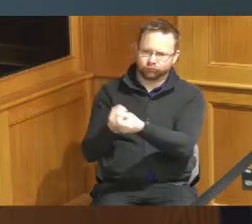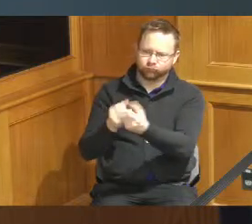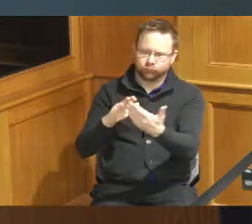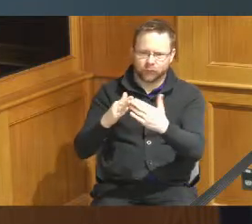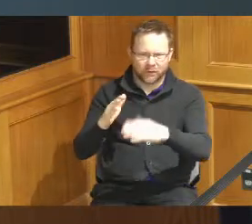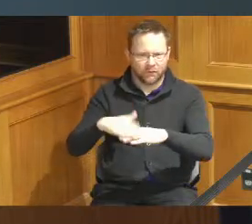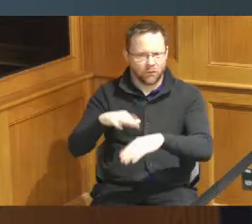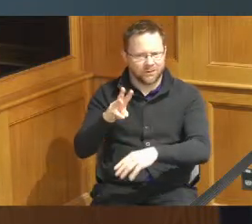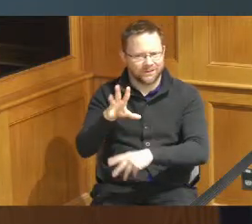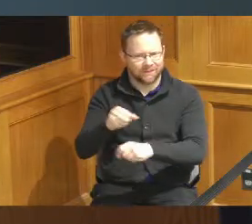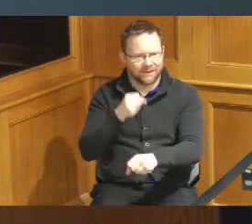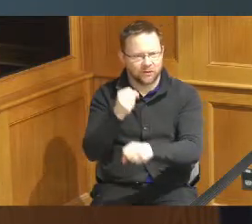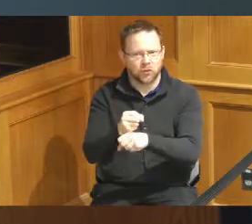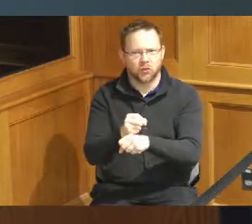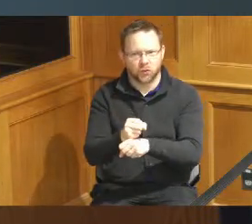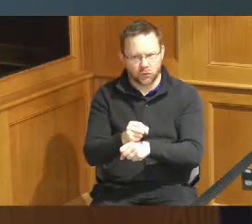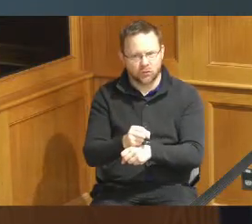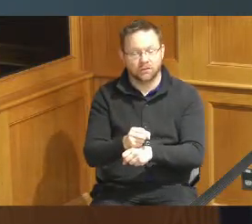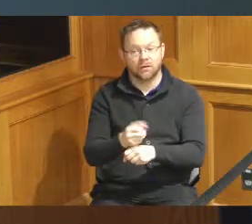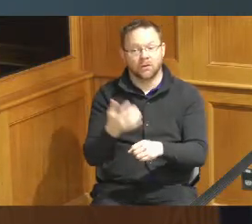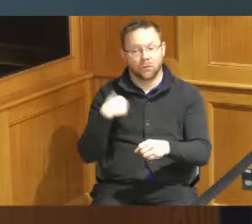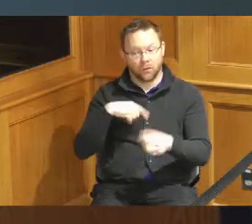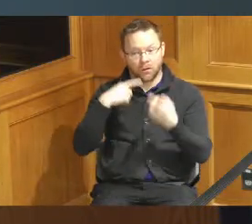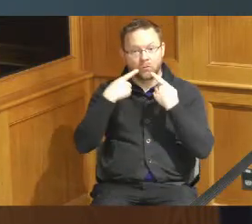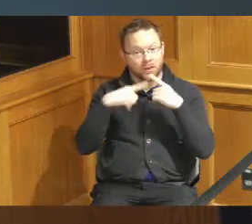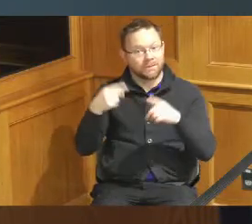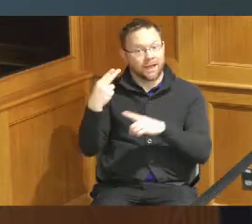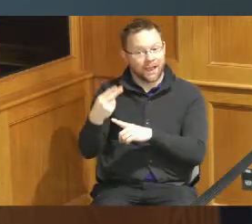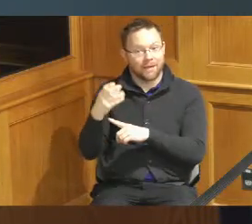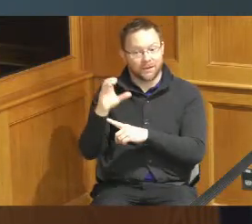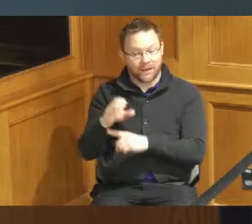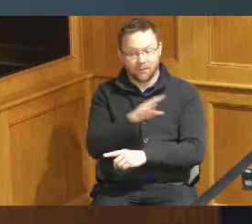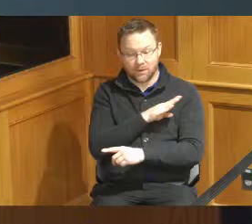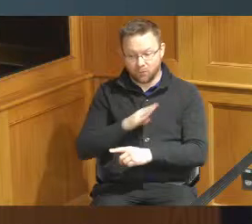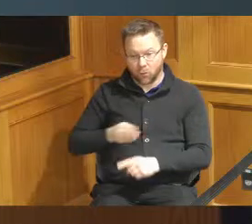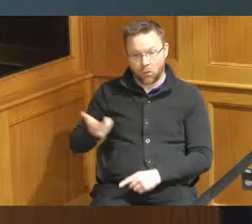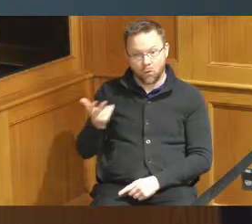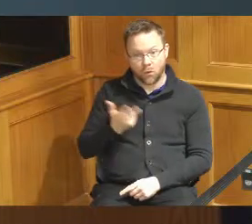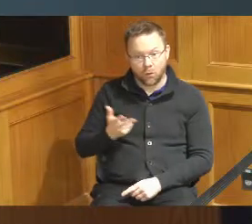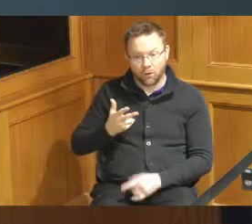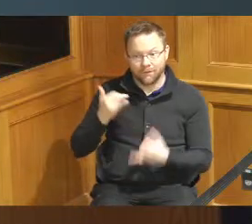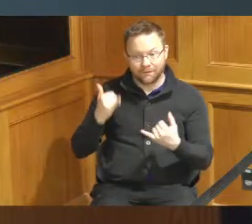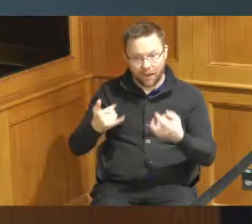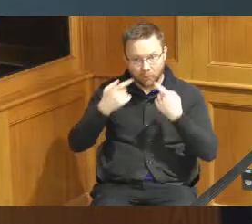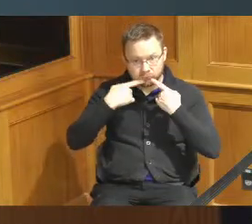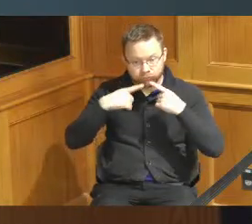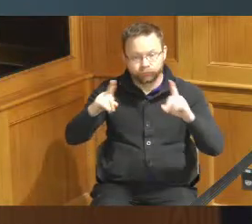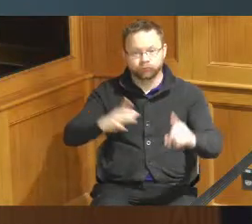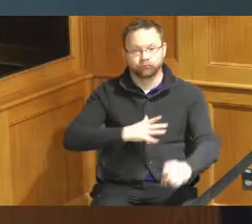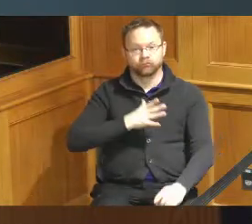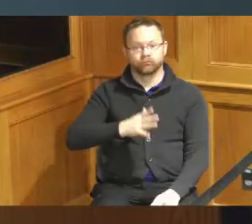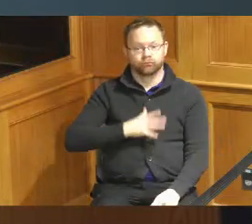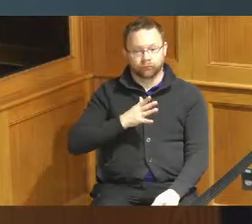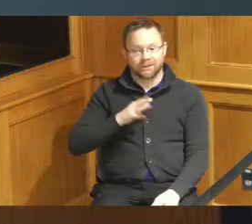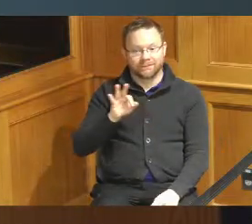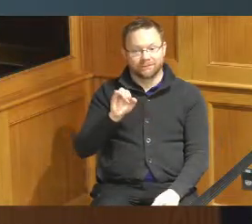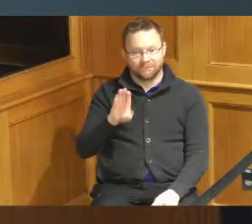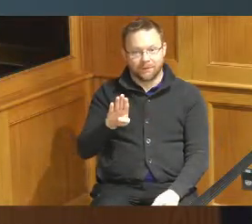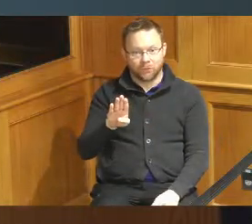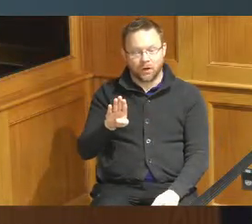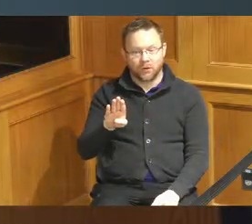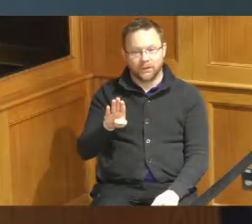over 65 years. Be it further proclaimed that the Hamilton County Board of County Commissioners does hereby proclaim